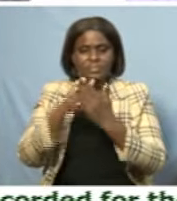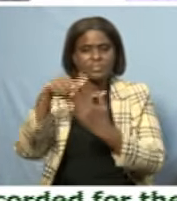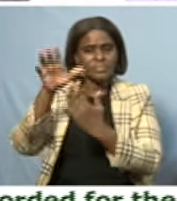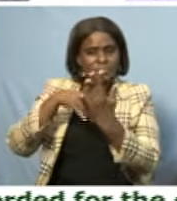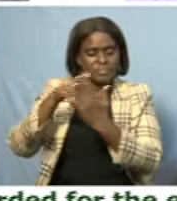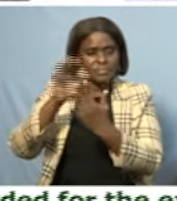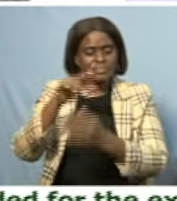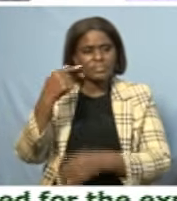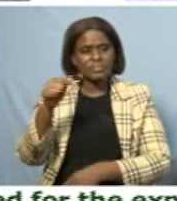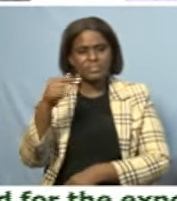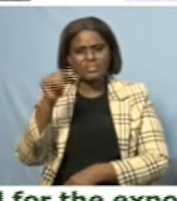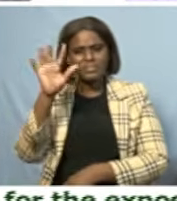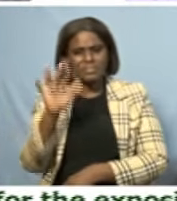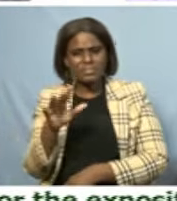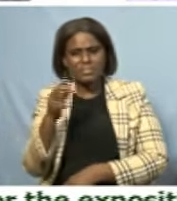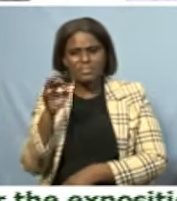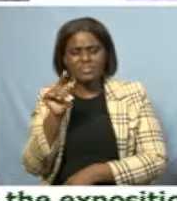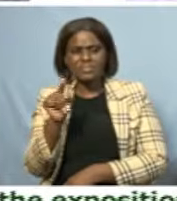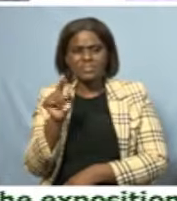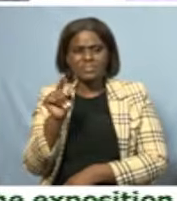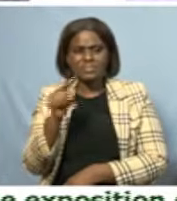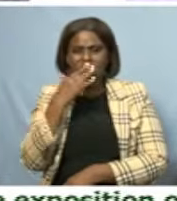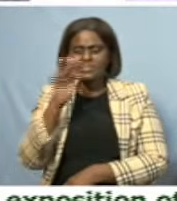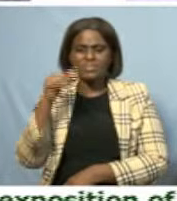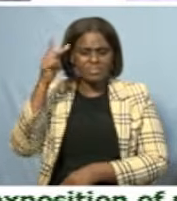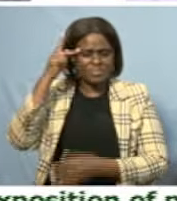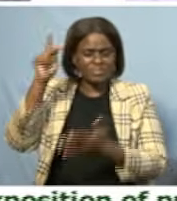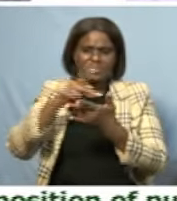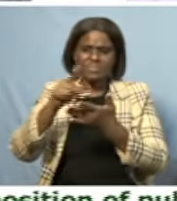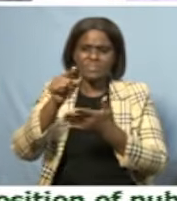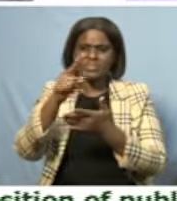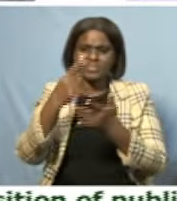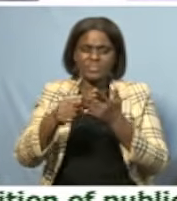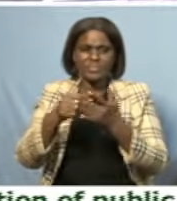vehicles, color of this party which was in,